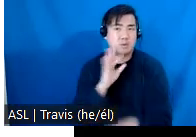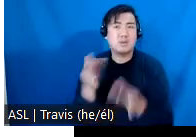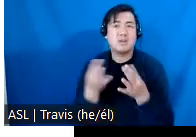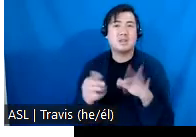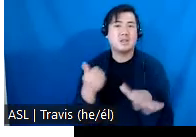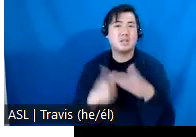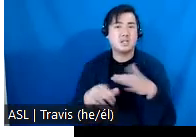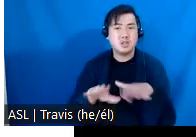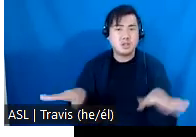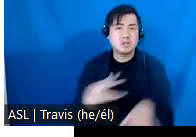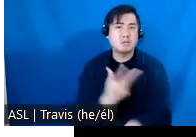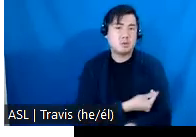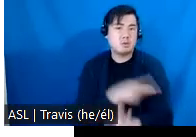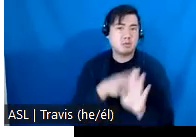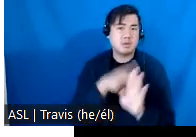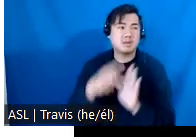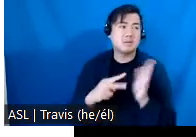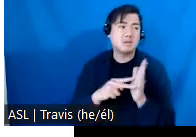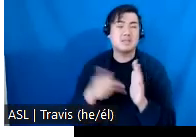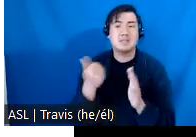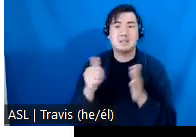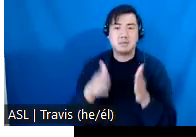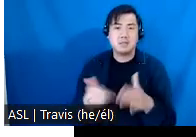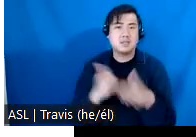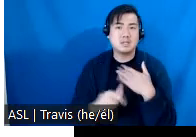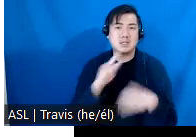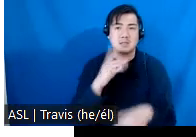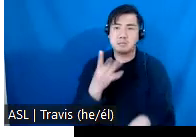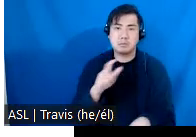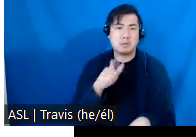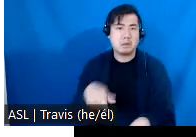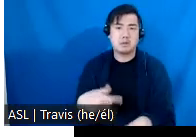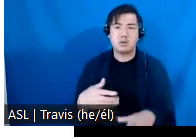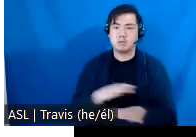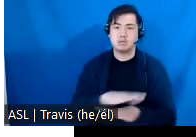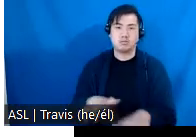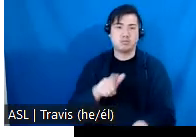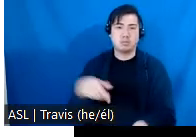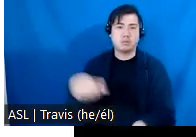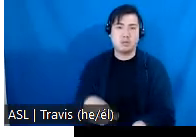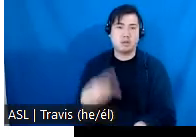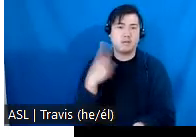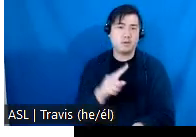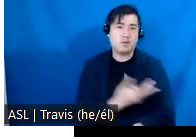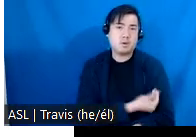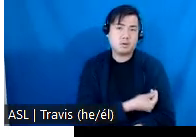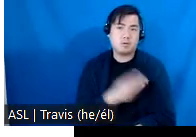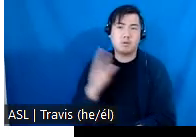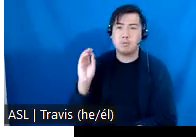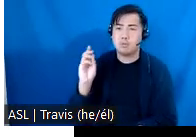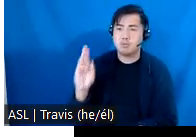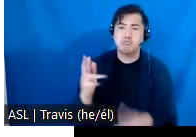immunization program. So anyone under 18 will never have to pay for a COVID-19 booster. And in addition to